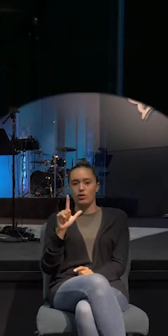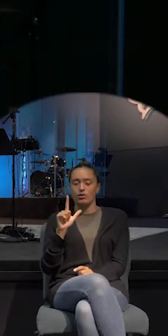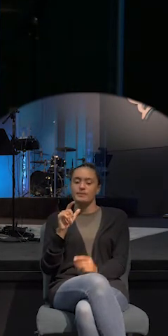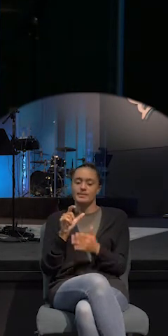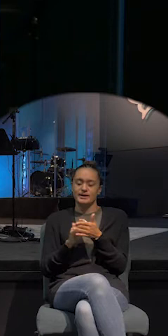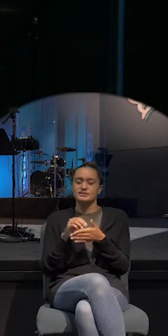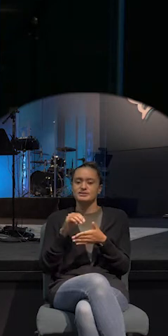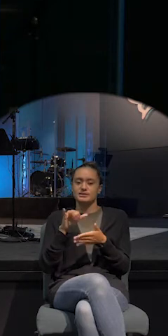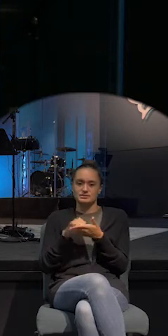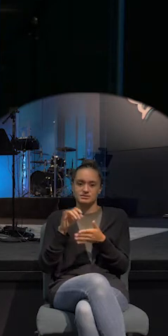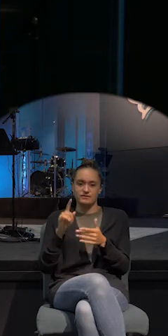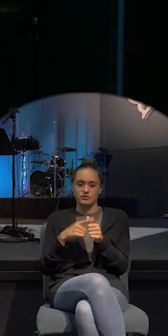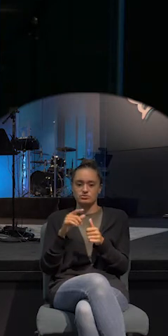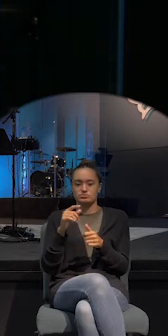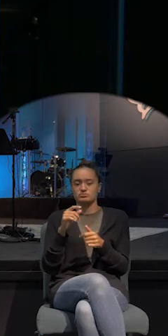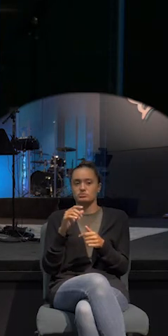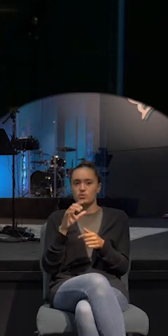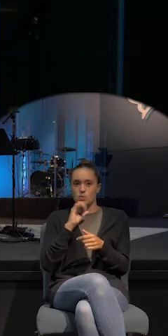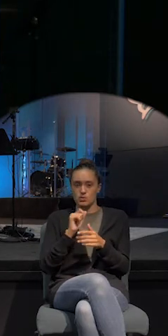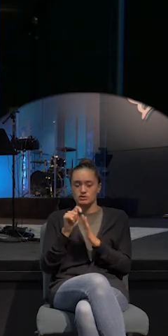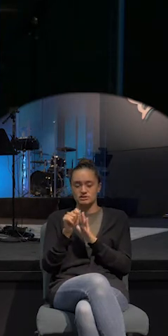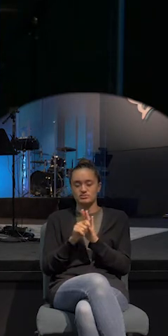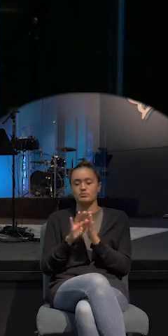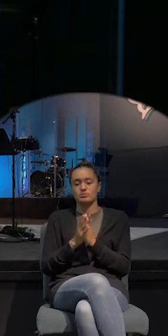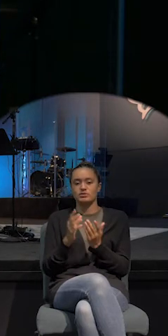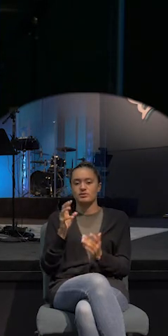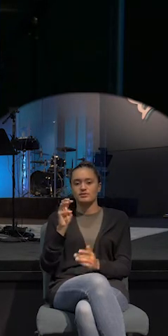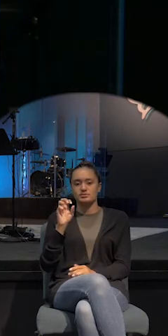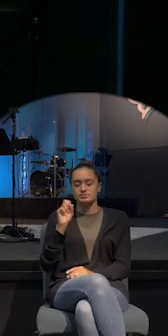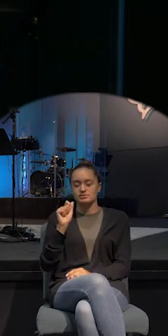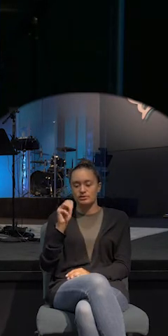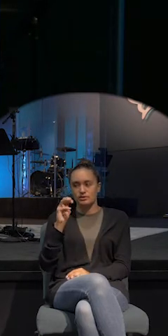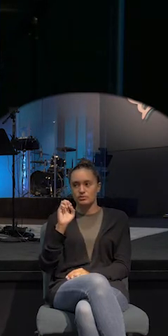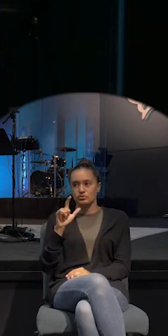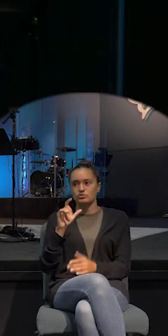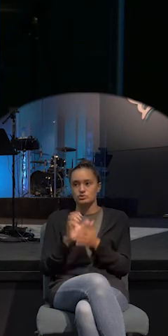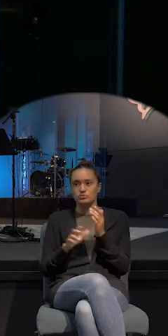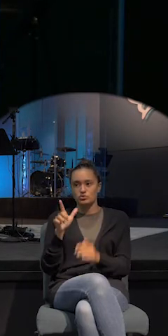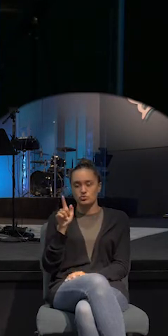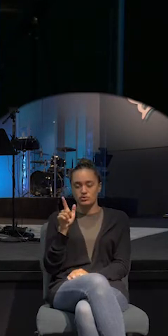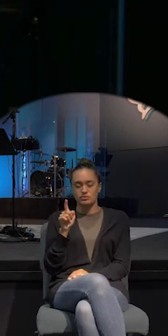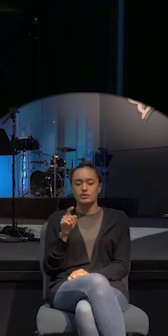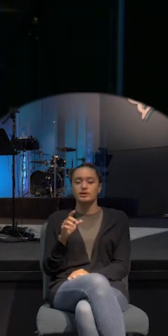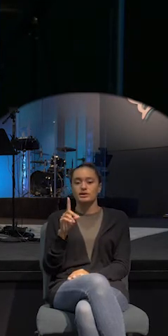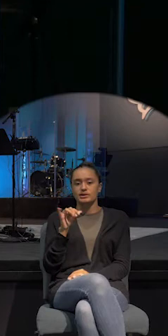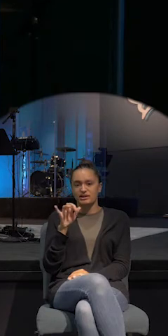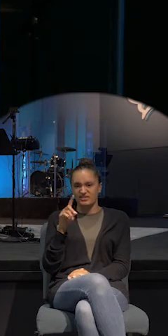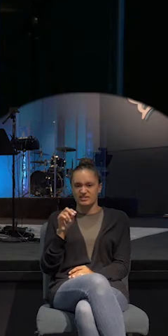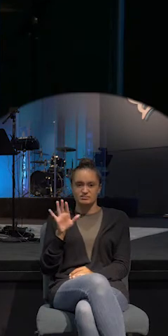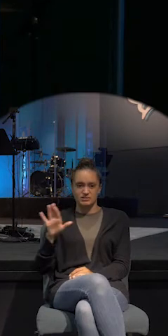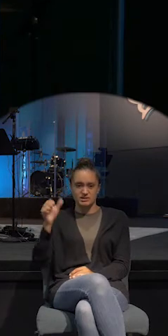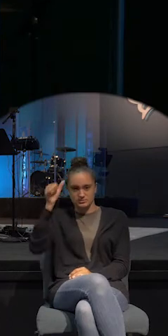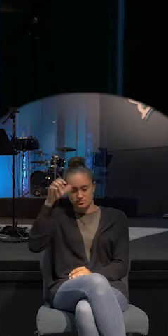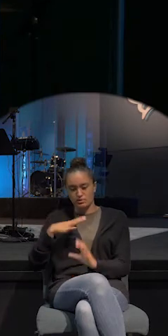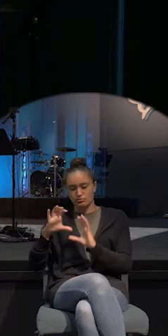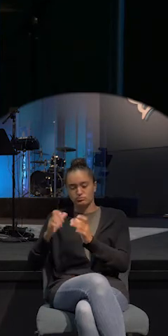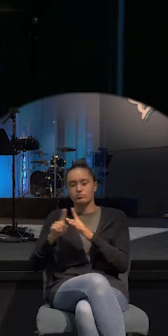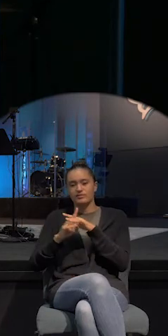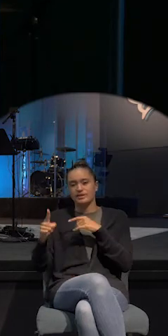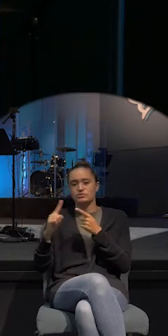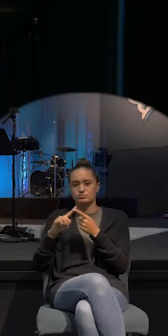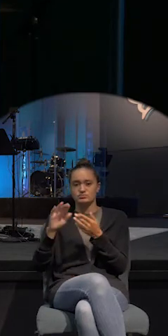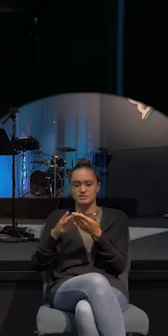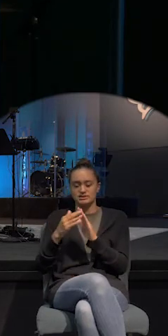1 Samuel chapter 21. David and his men had fled to a city. It was called the city of Nob. That's where